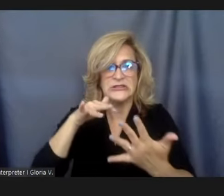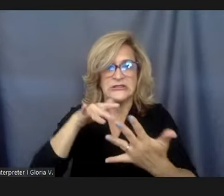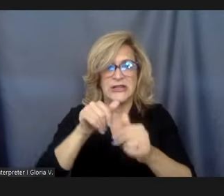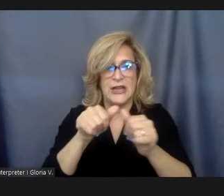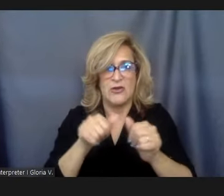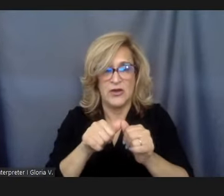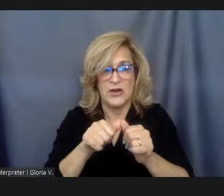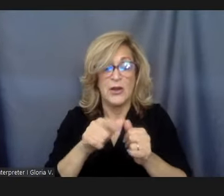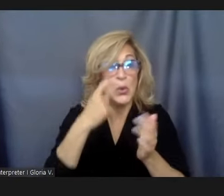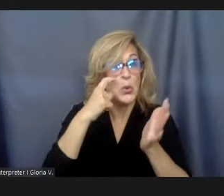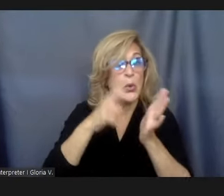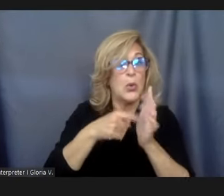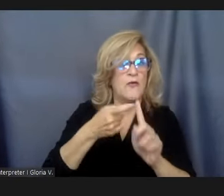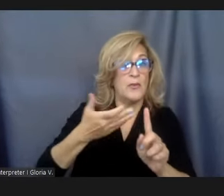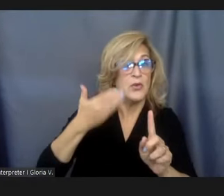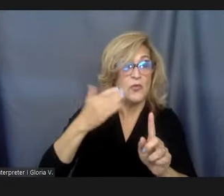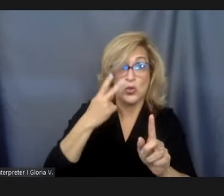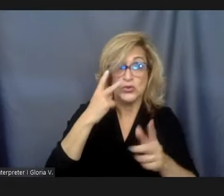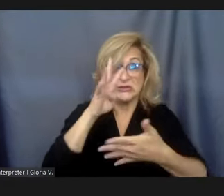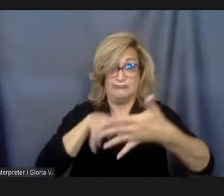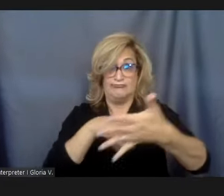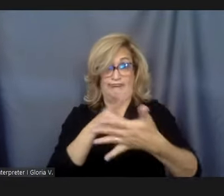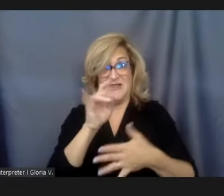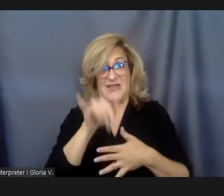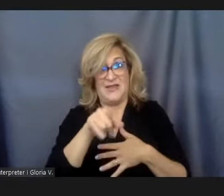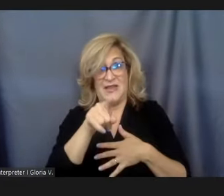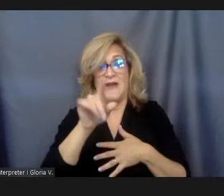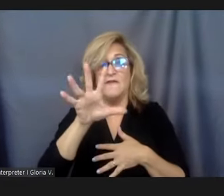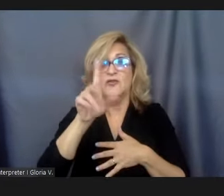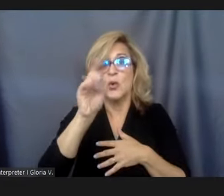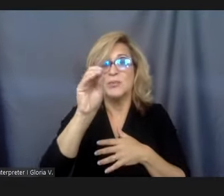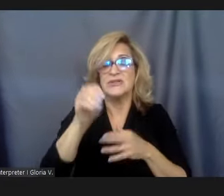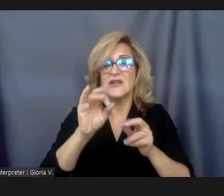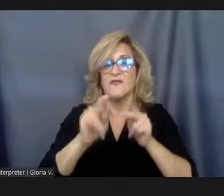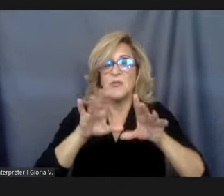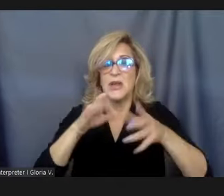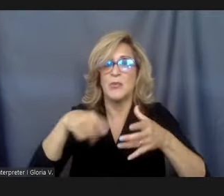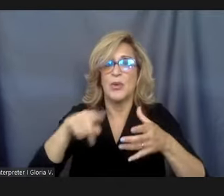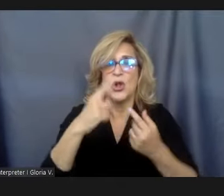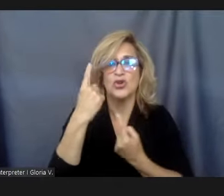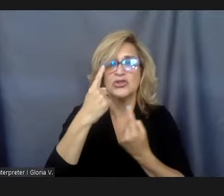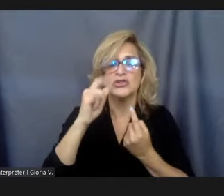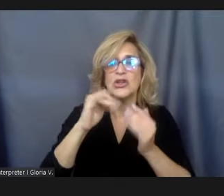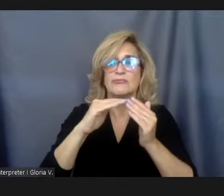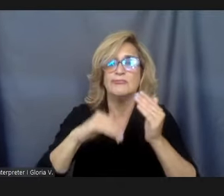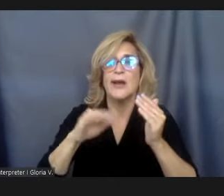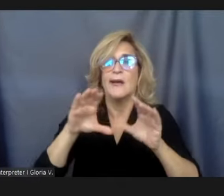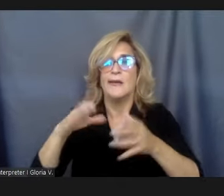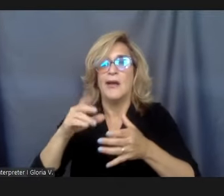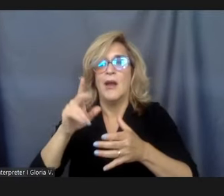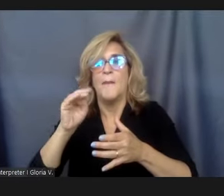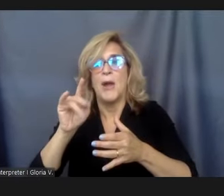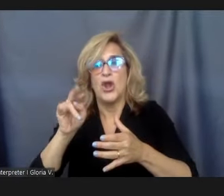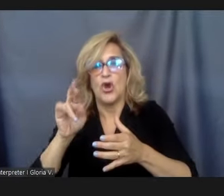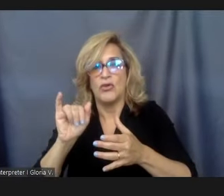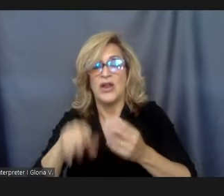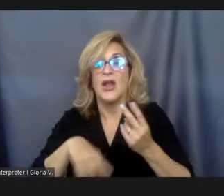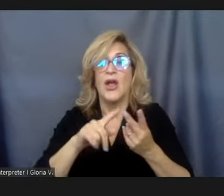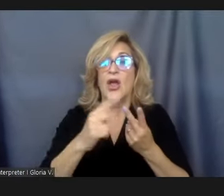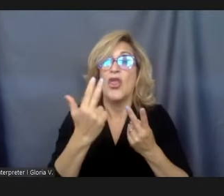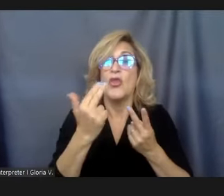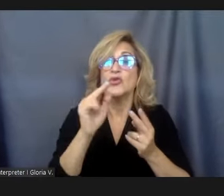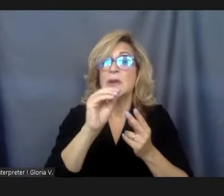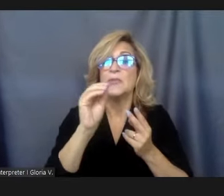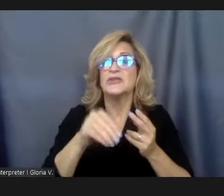earlier, and as you can see in this table, over 51% of our study area population is considered minority, and over 13% is considered low